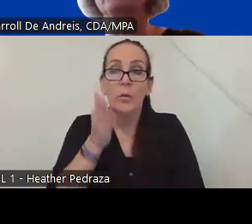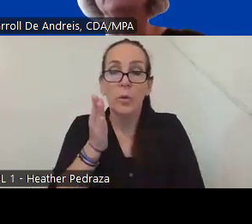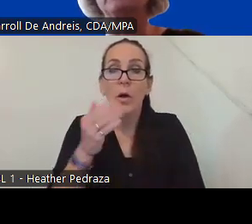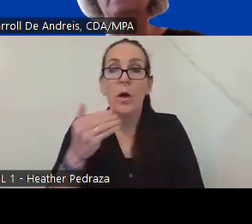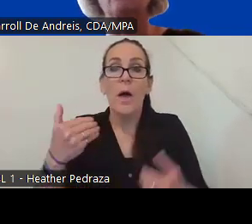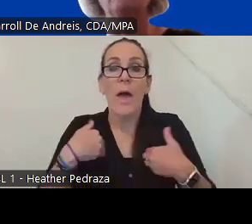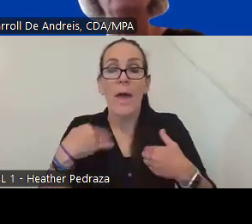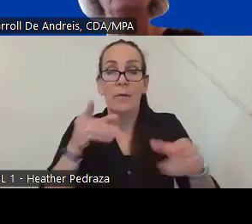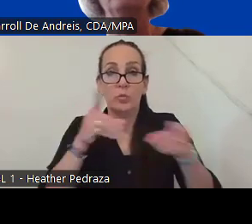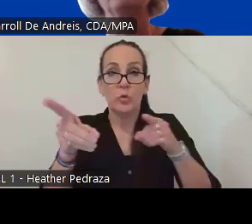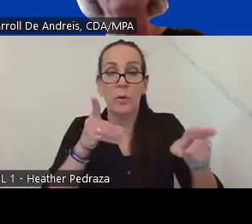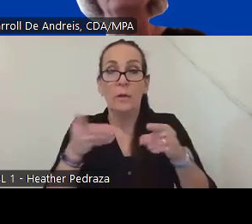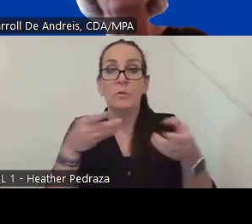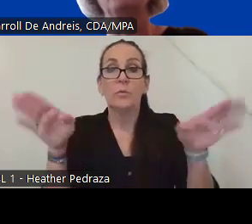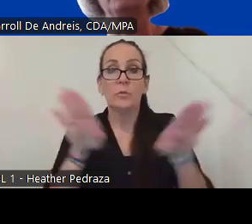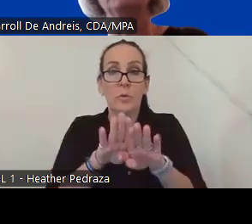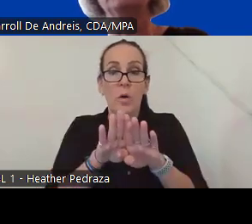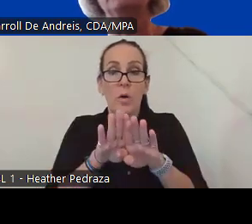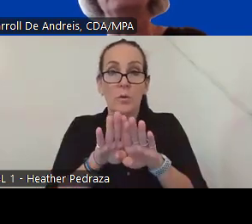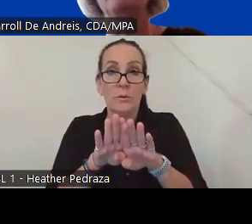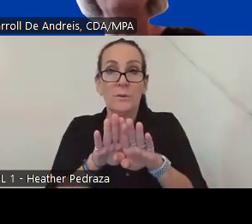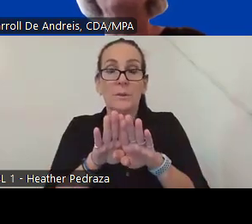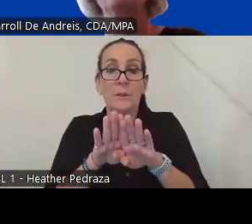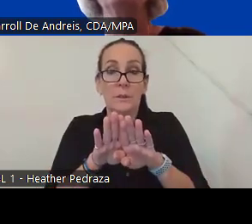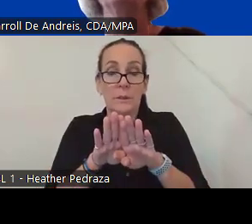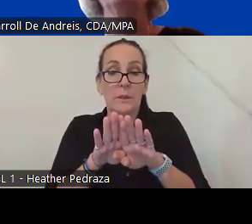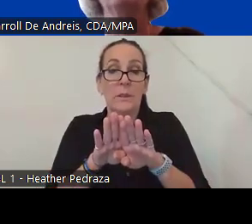director close us out on this very robust